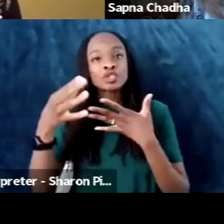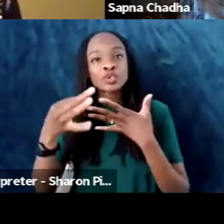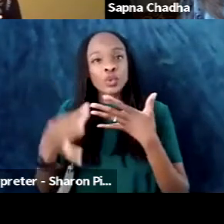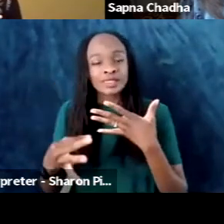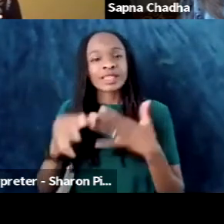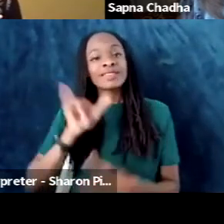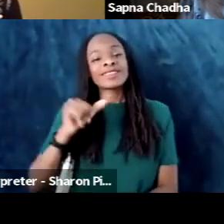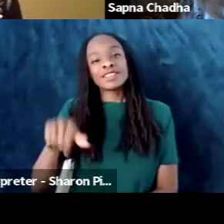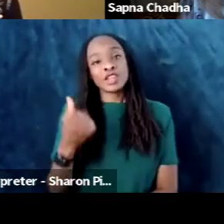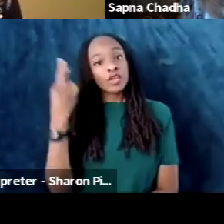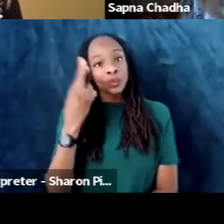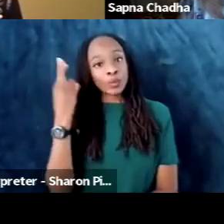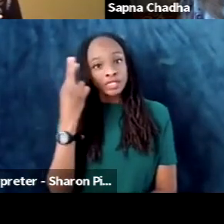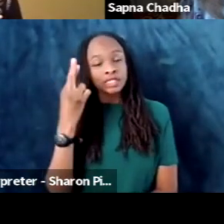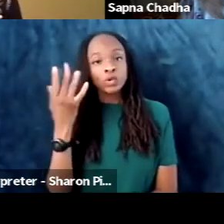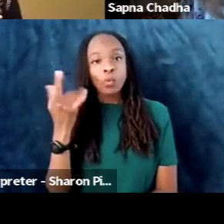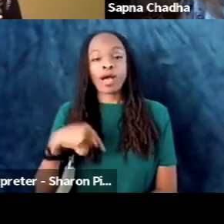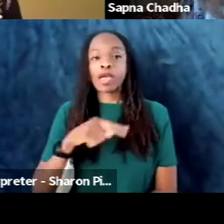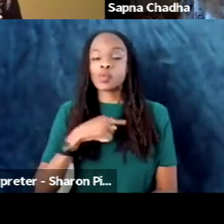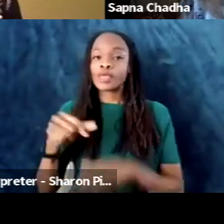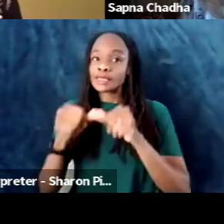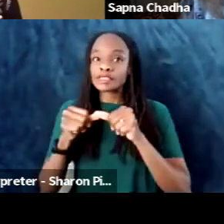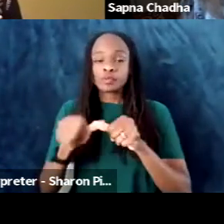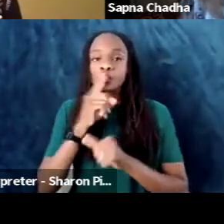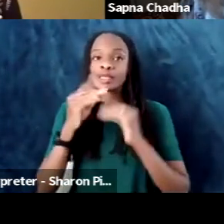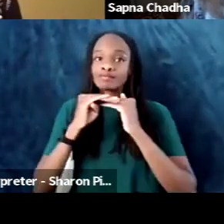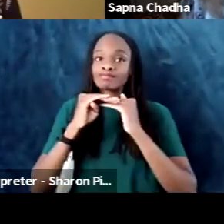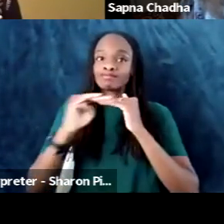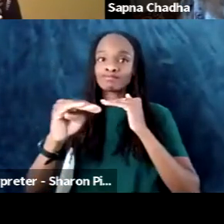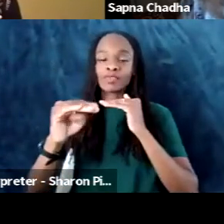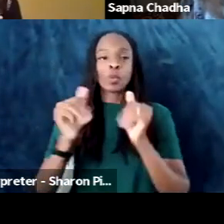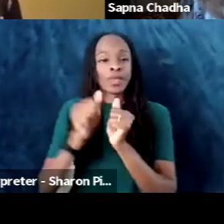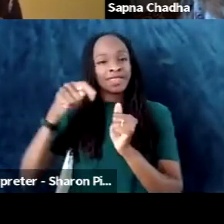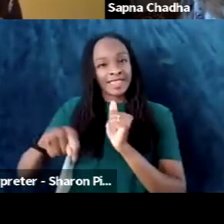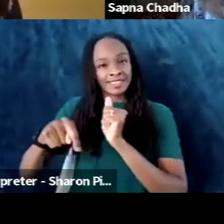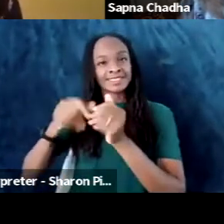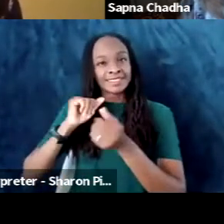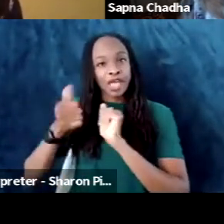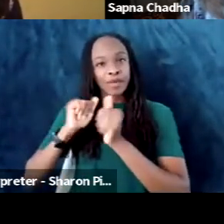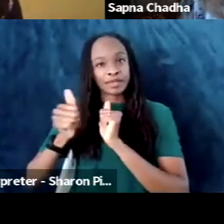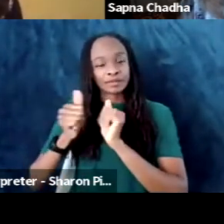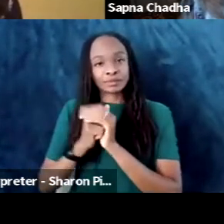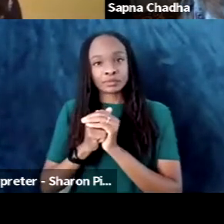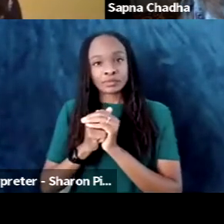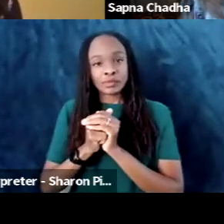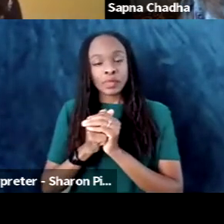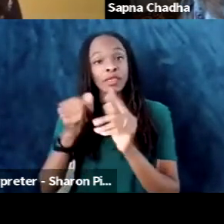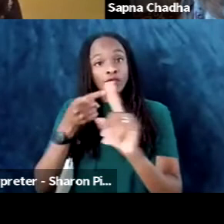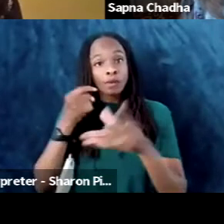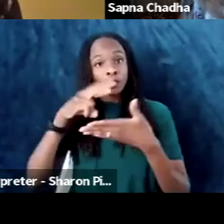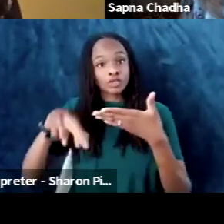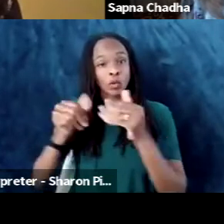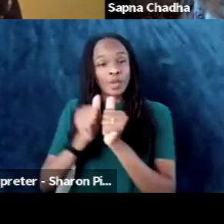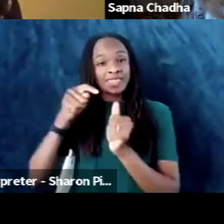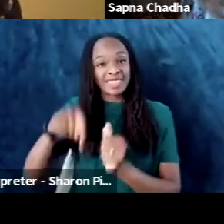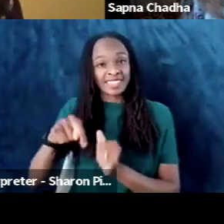have sort of continued to be extremely consistent with this campaign. And as a result of this